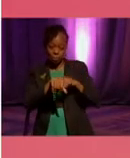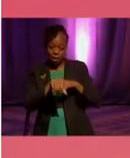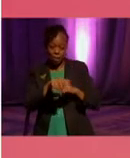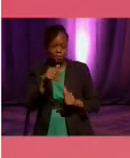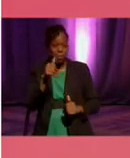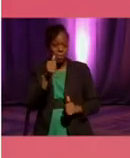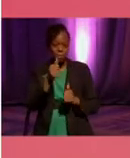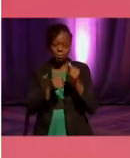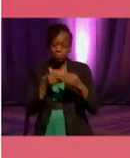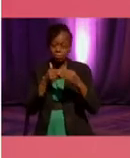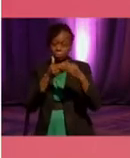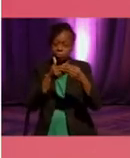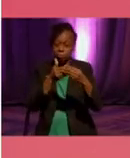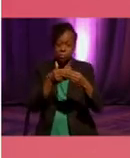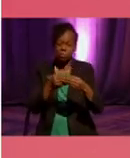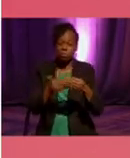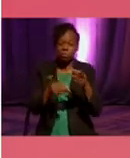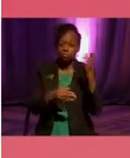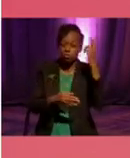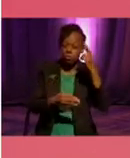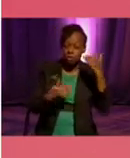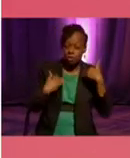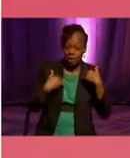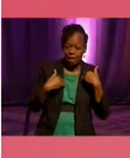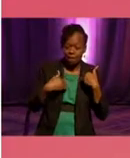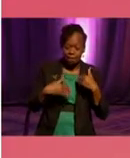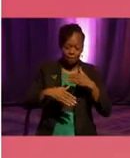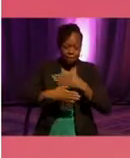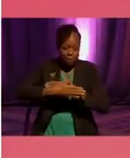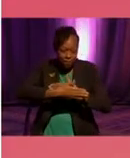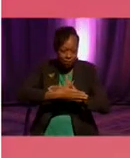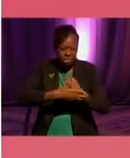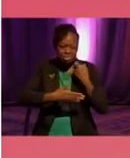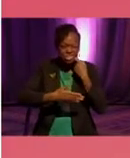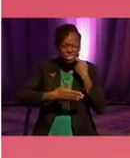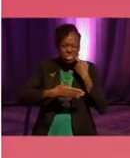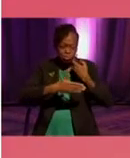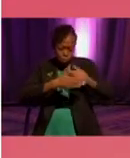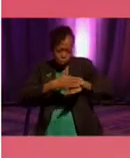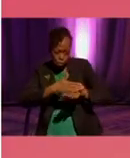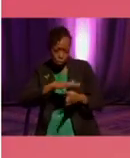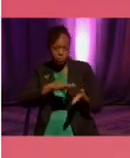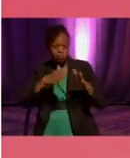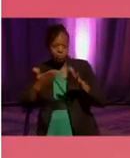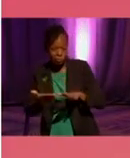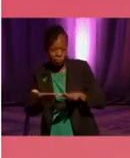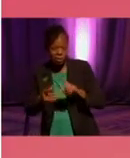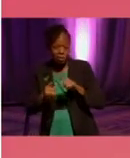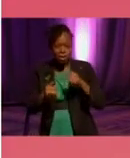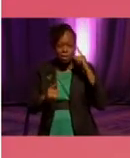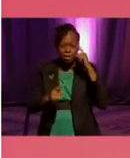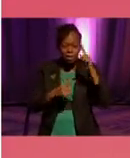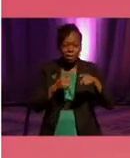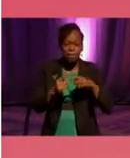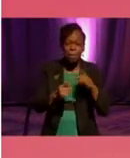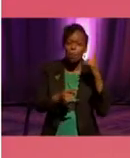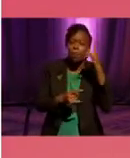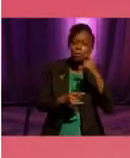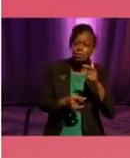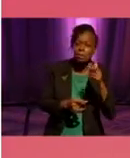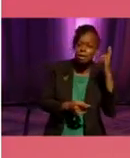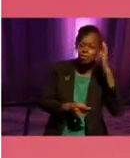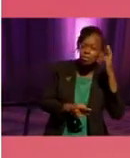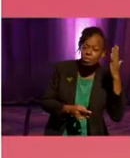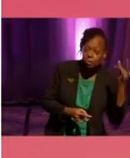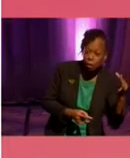infants. So when we think of that, we think of what are the causes of prematurity. As mentioned before, it is